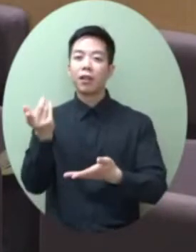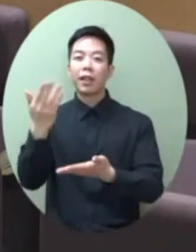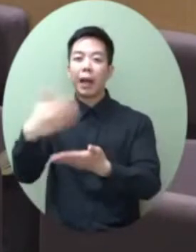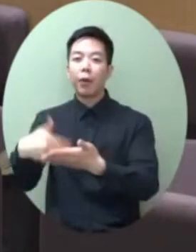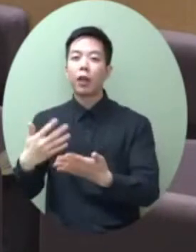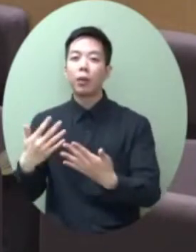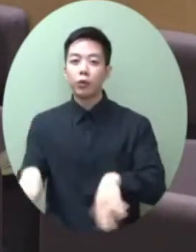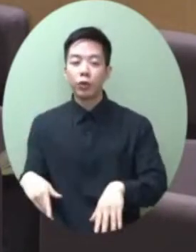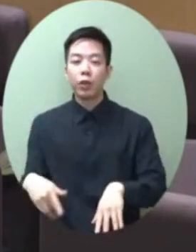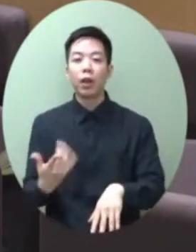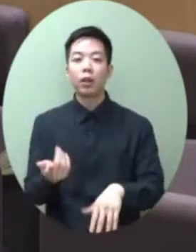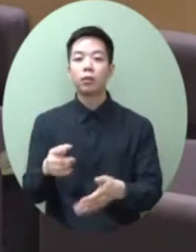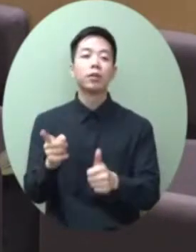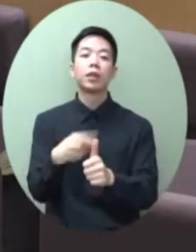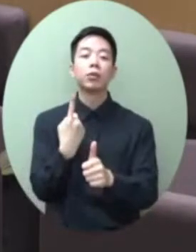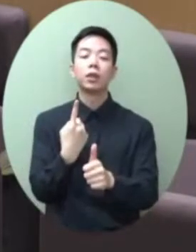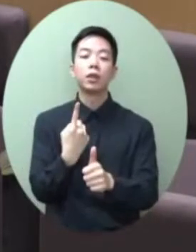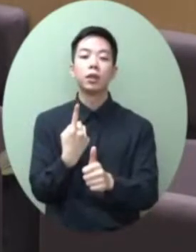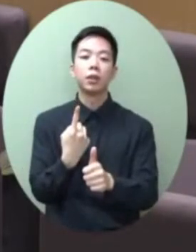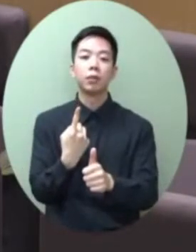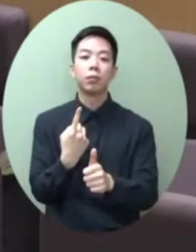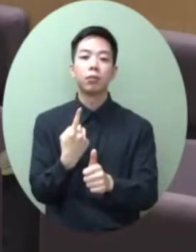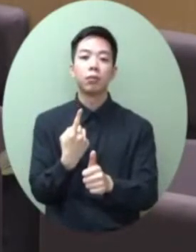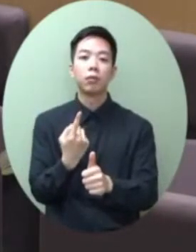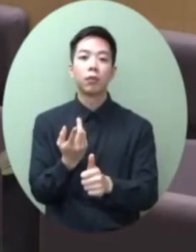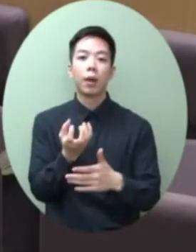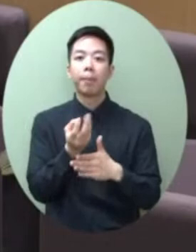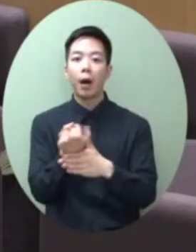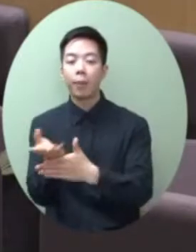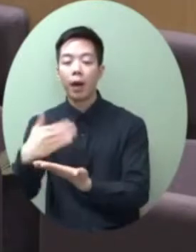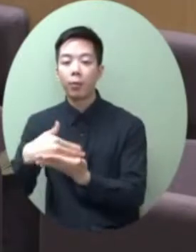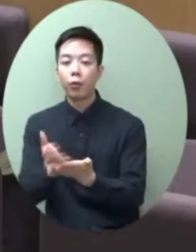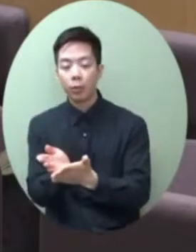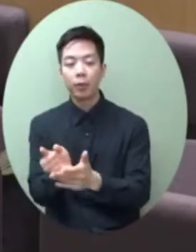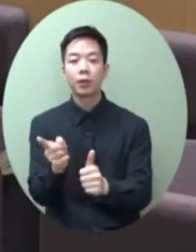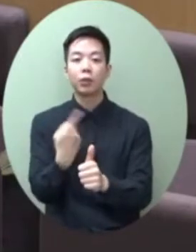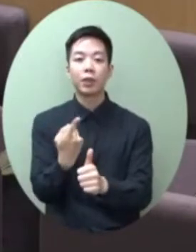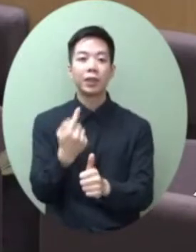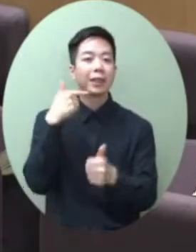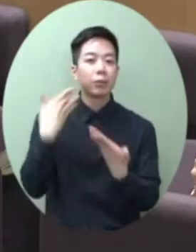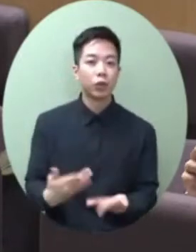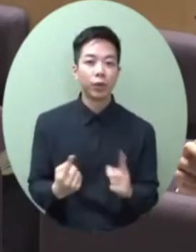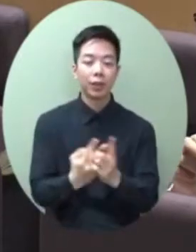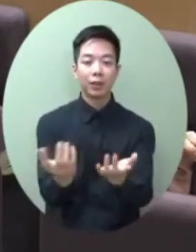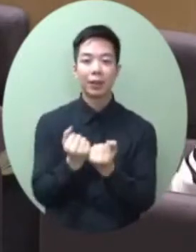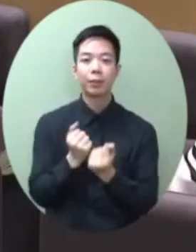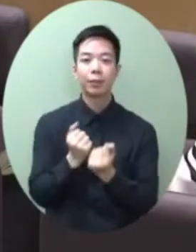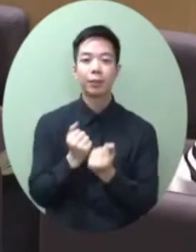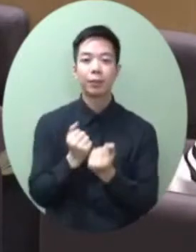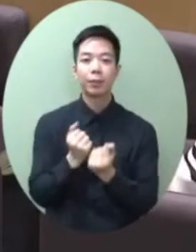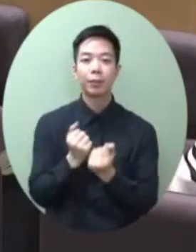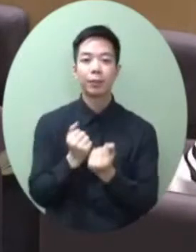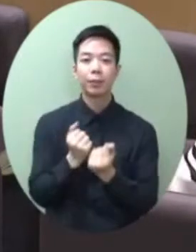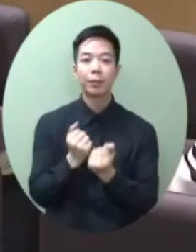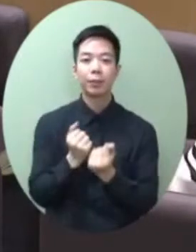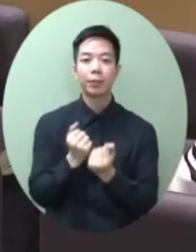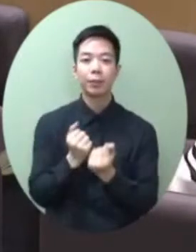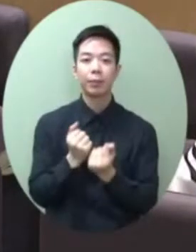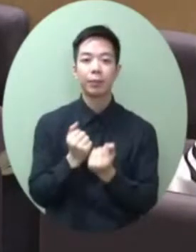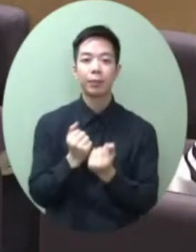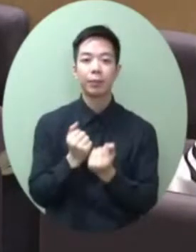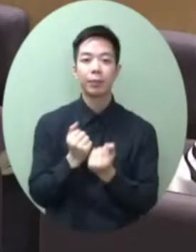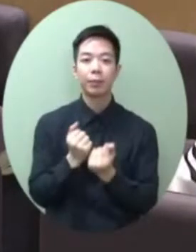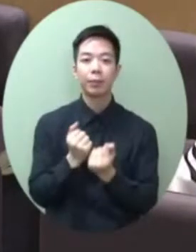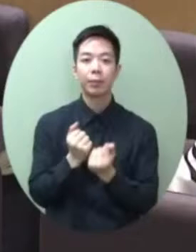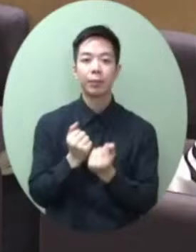recovered? Will they be spared from being hospitalized so that you can reserve more resources and also have